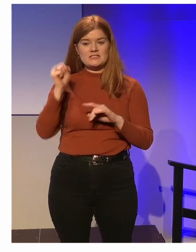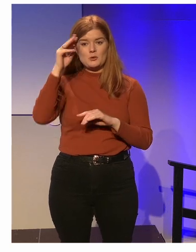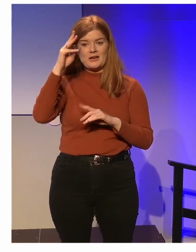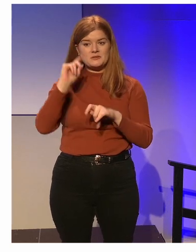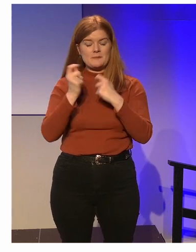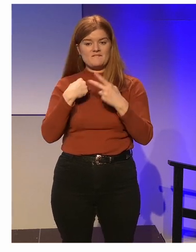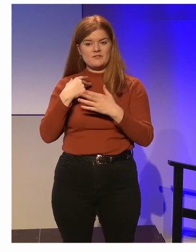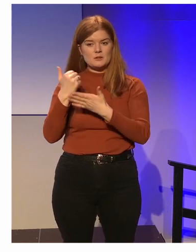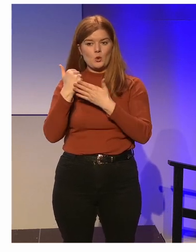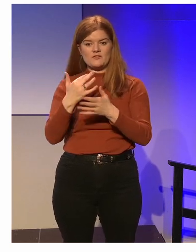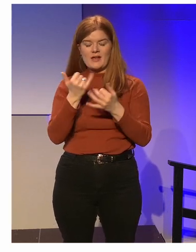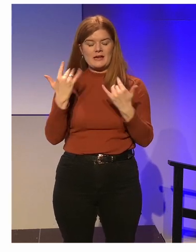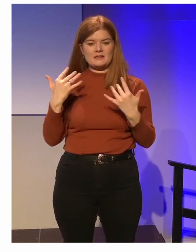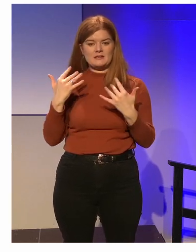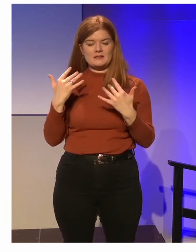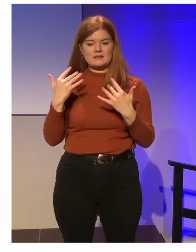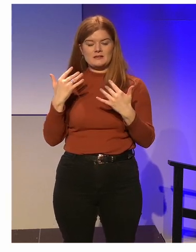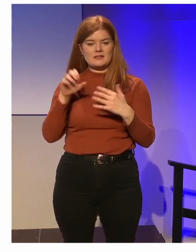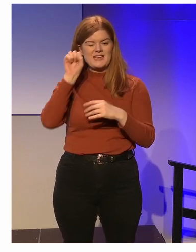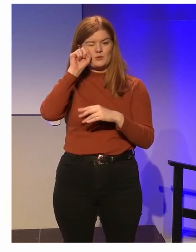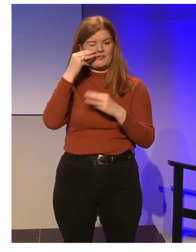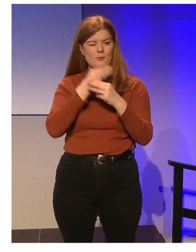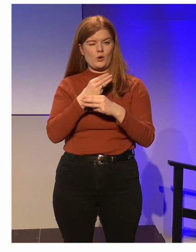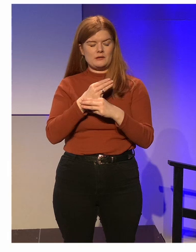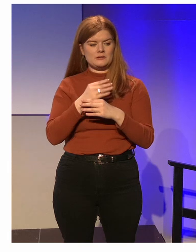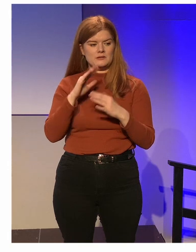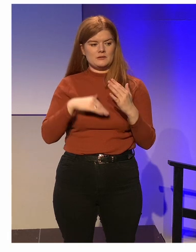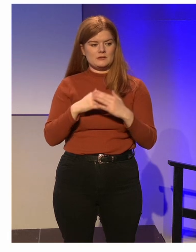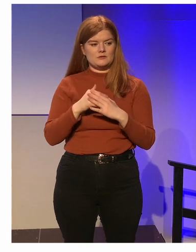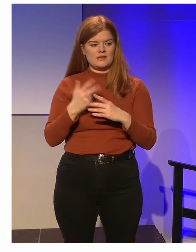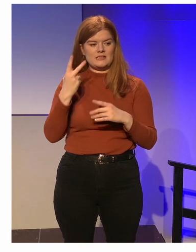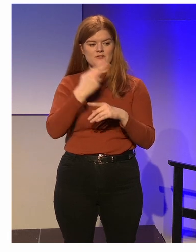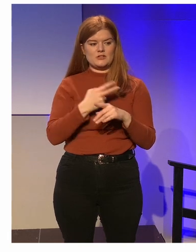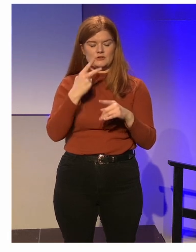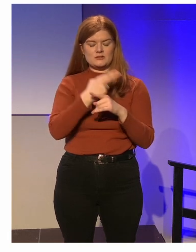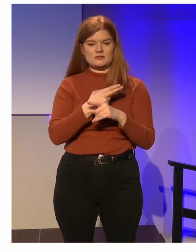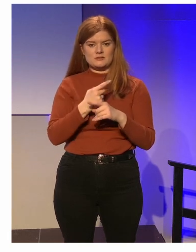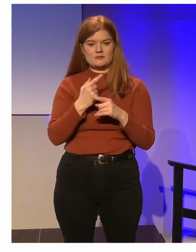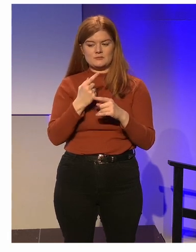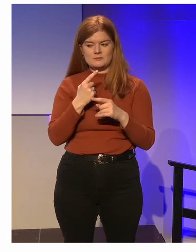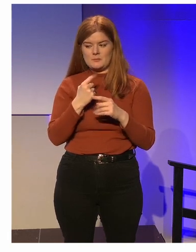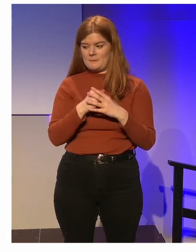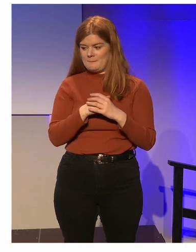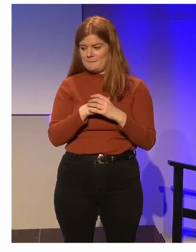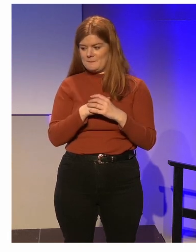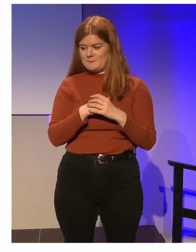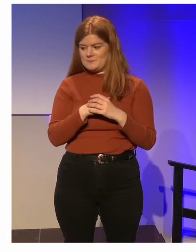very supportive of any interventions that we put in place, and I'm allowed a huge amount of flexibility in the timetabling for the autism